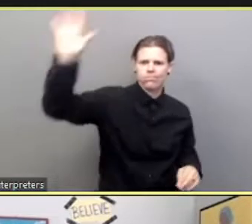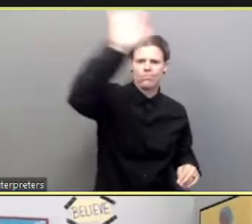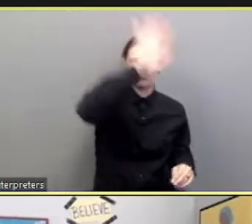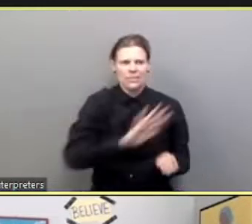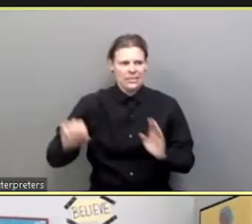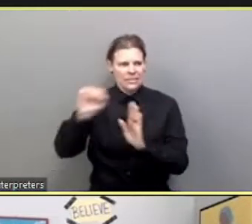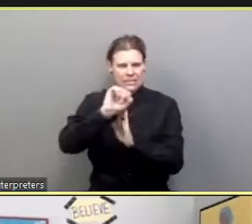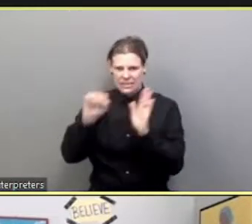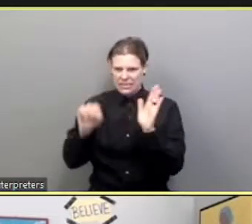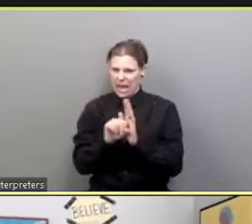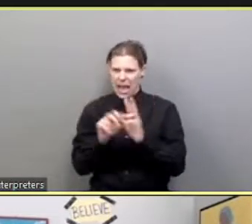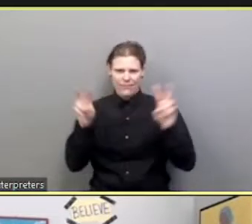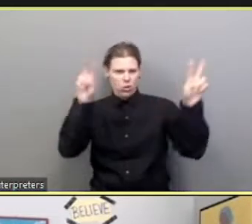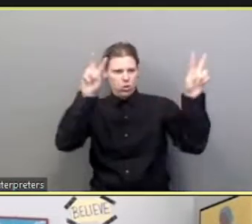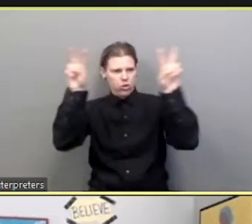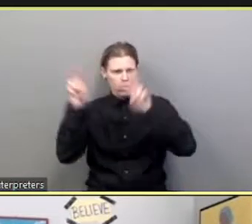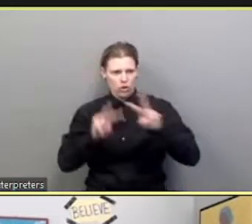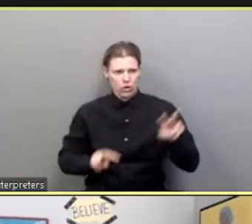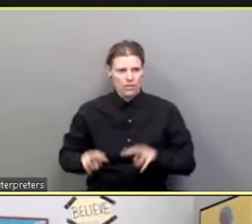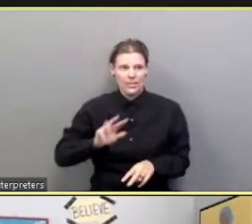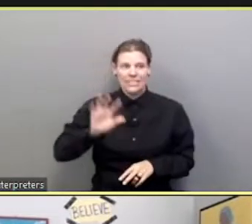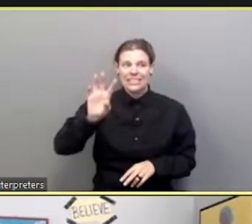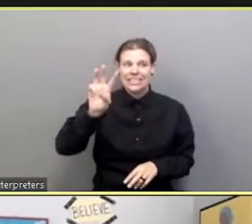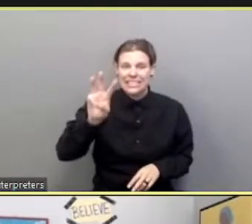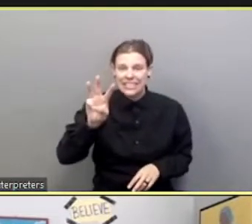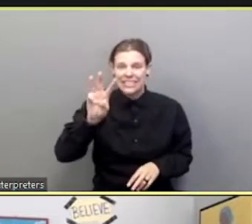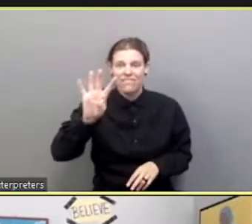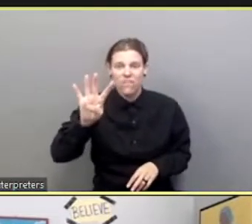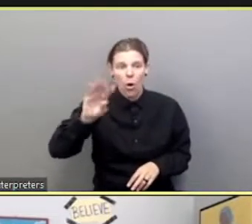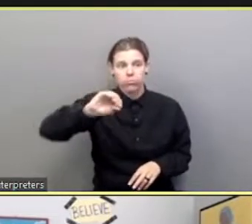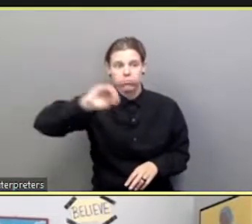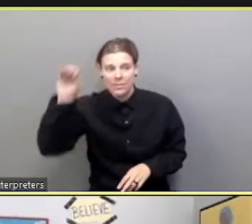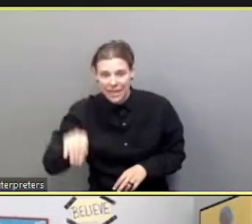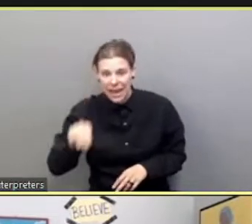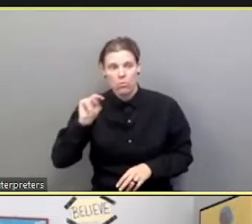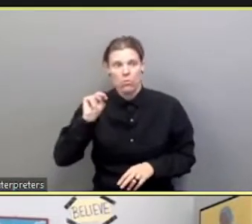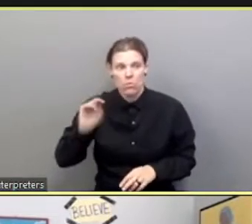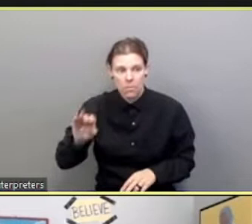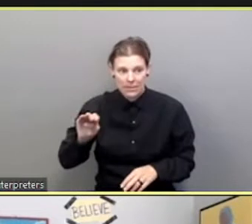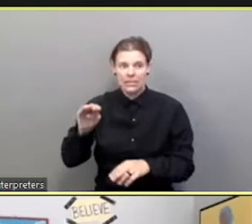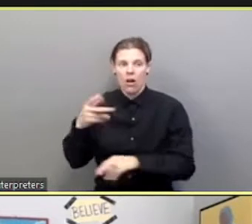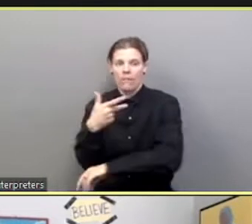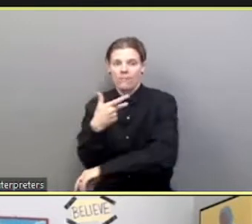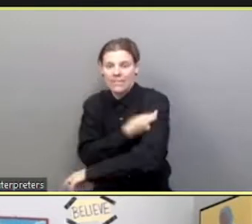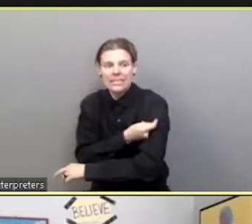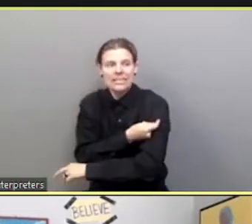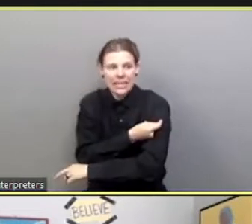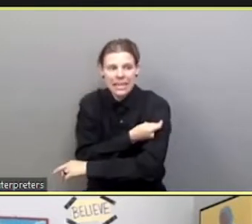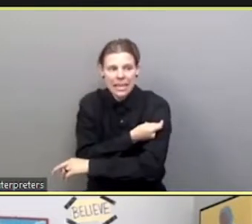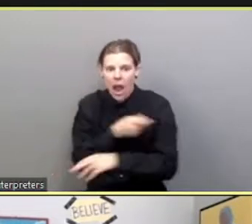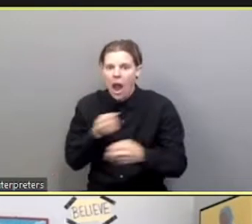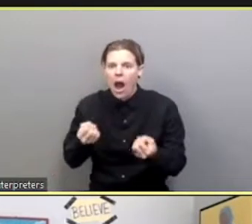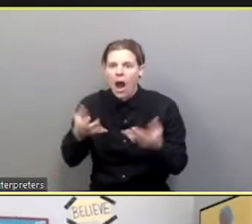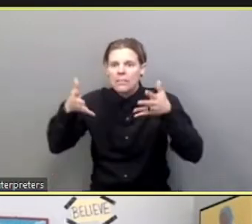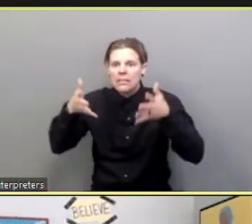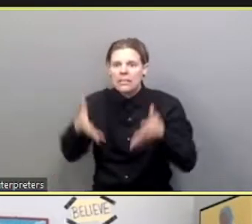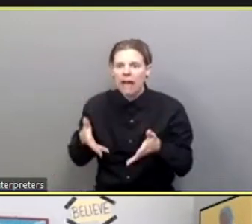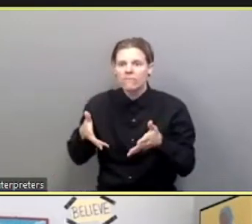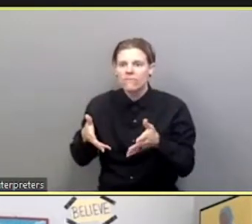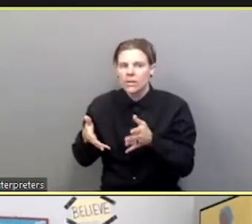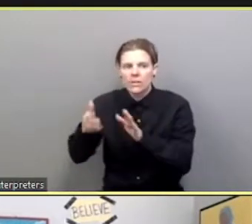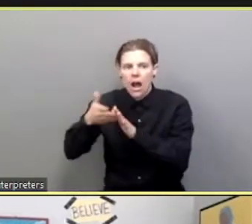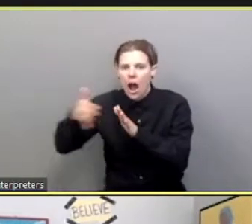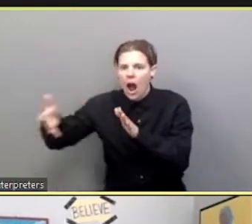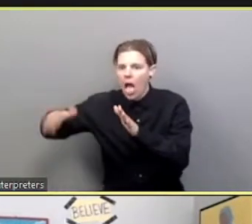60.4% of all New Mexicans are vaccinated, but that also means 39.6% are unvaccinated. So